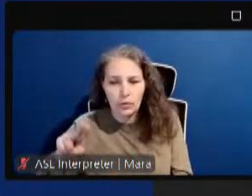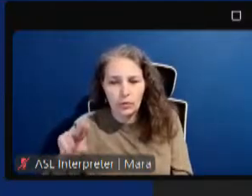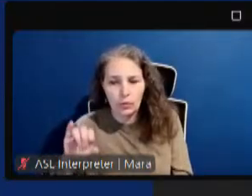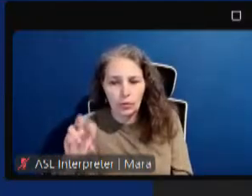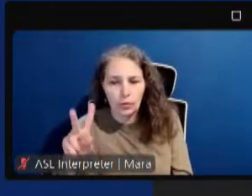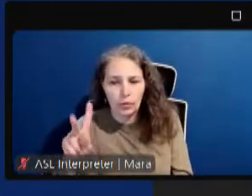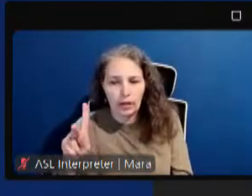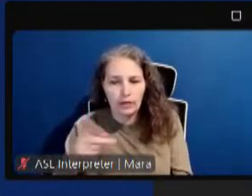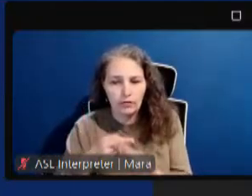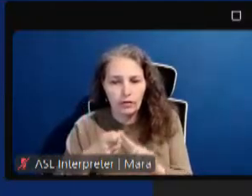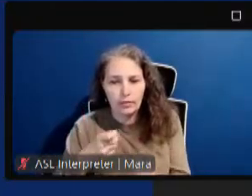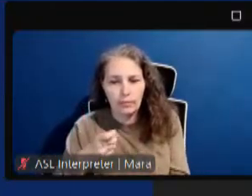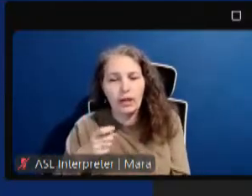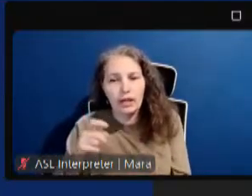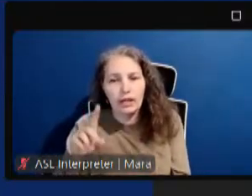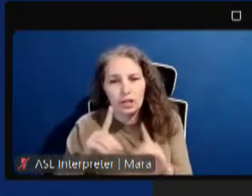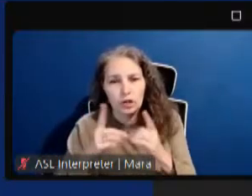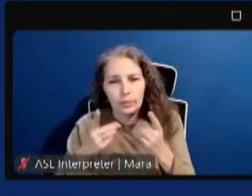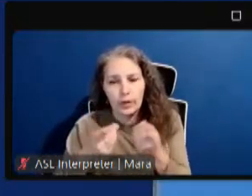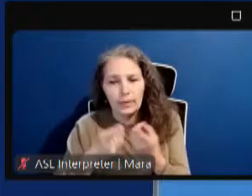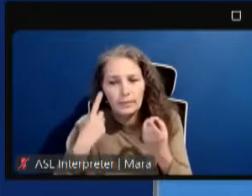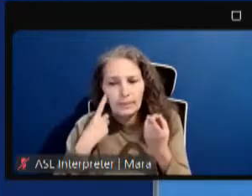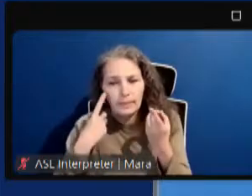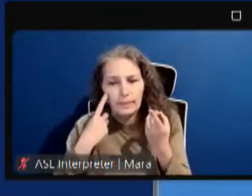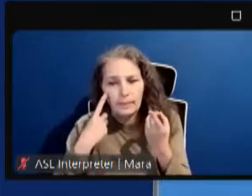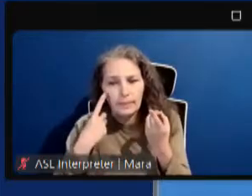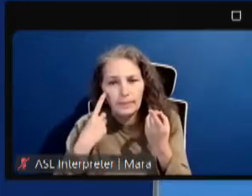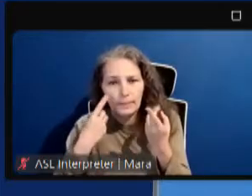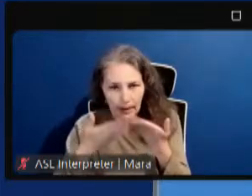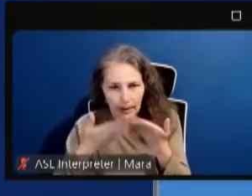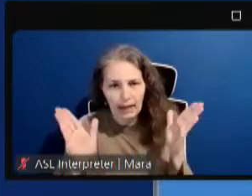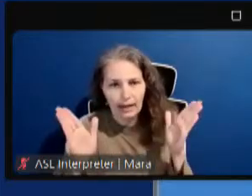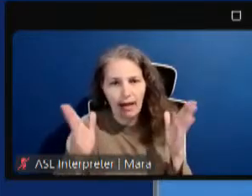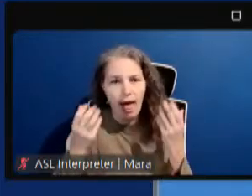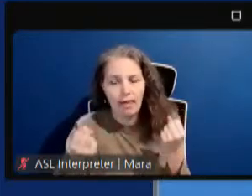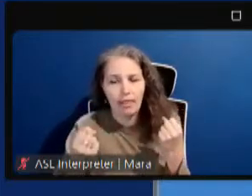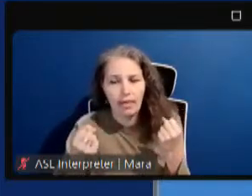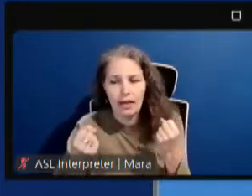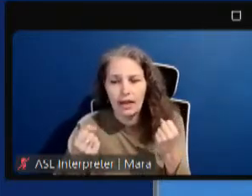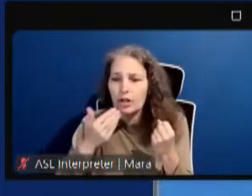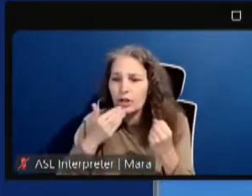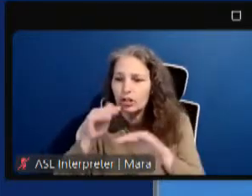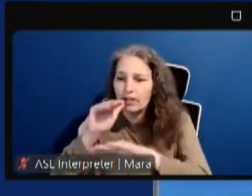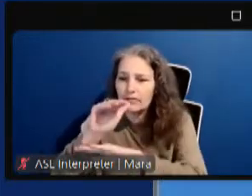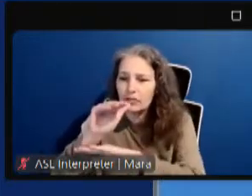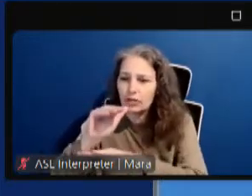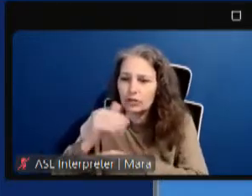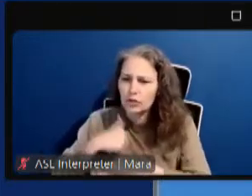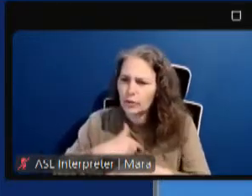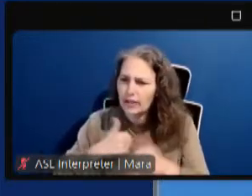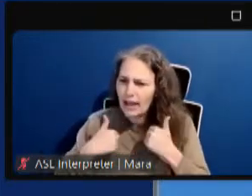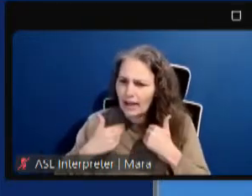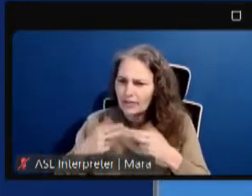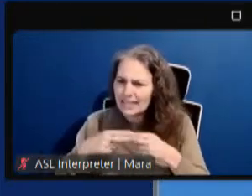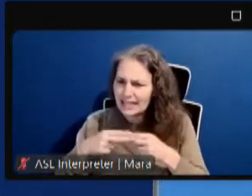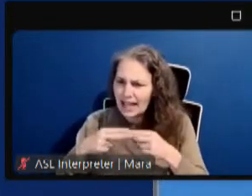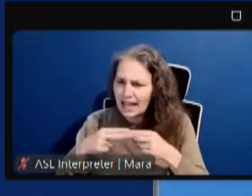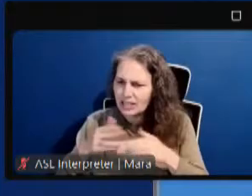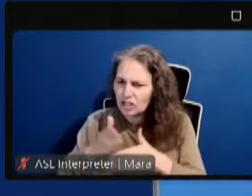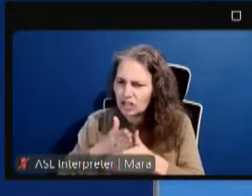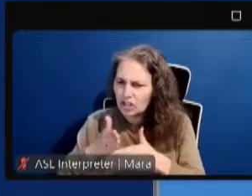Dr. Quick, the floor is yours. All right. Good afternoon, everyone. And do we have slides or do I need to share?